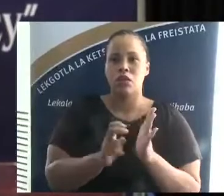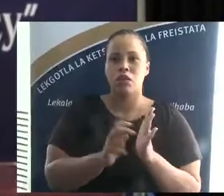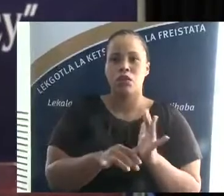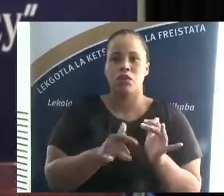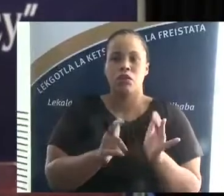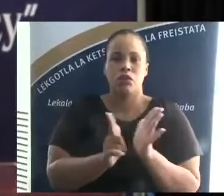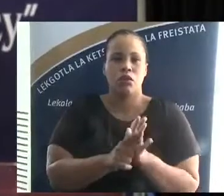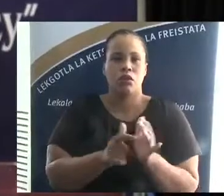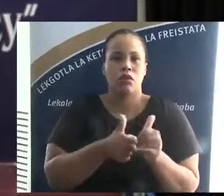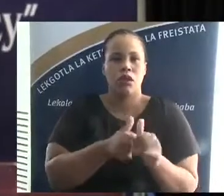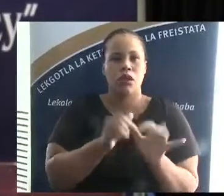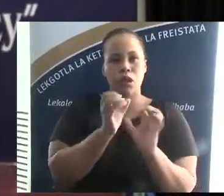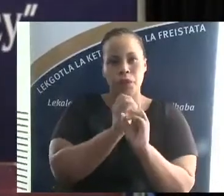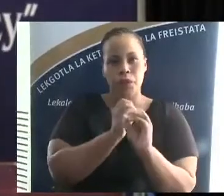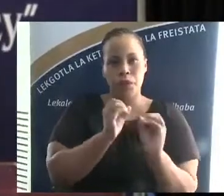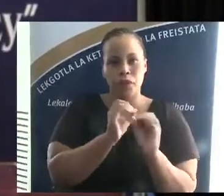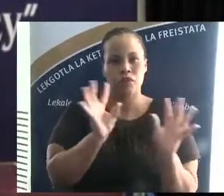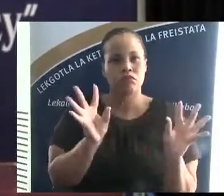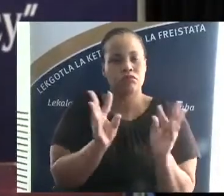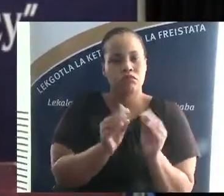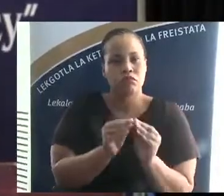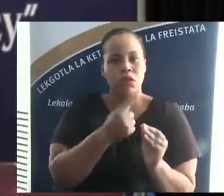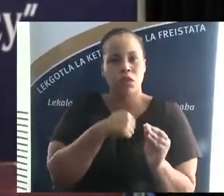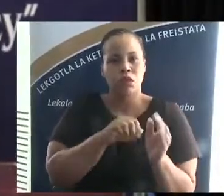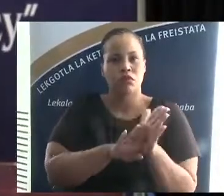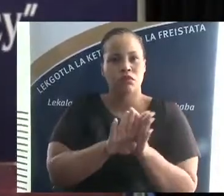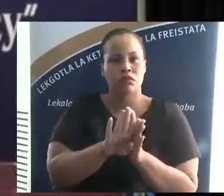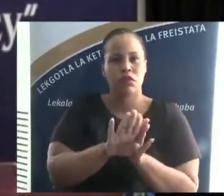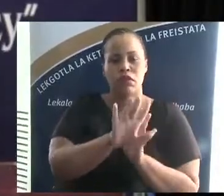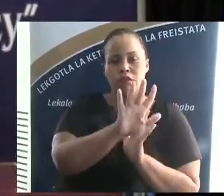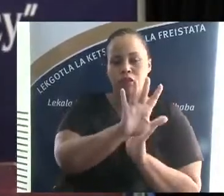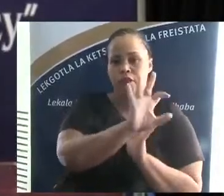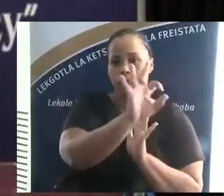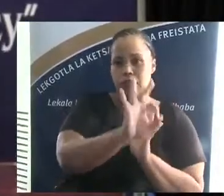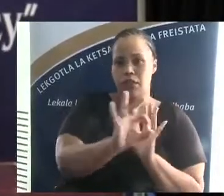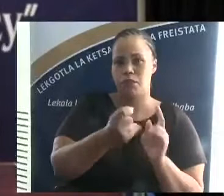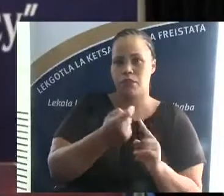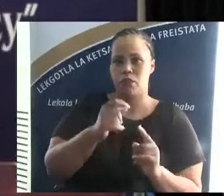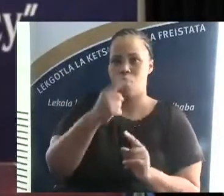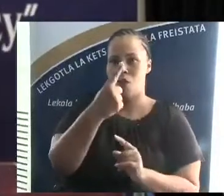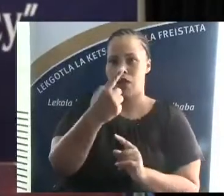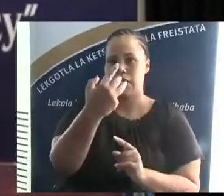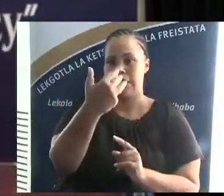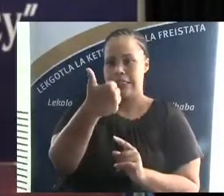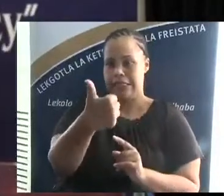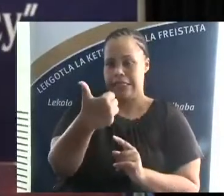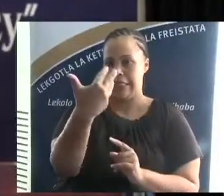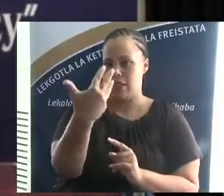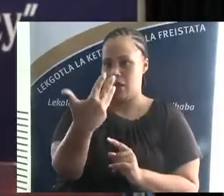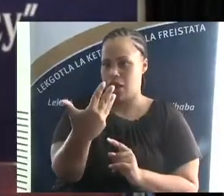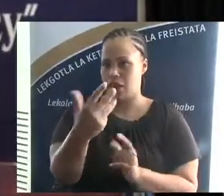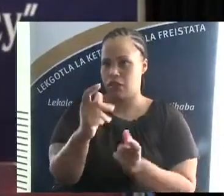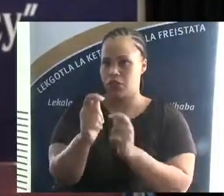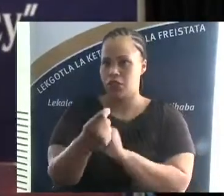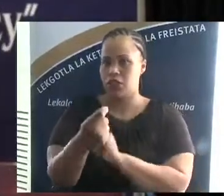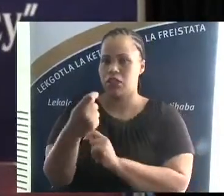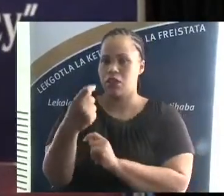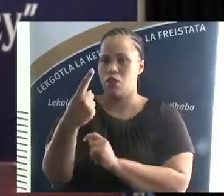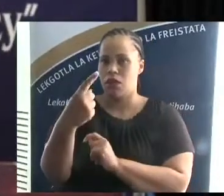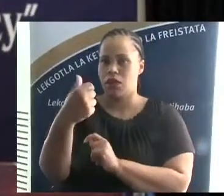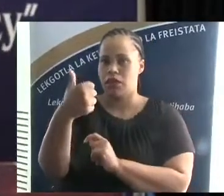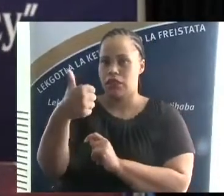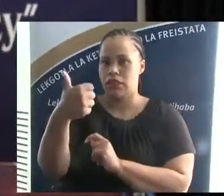by departments and entities improved by 5% from 169 to 161 in the later